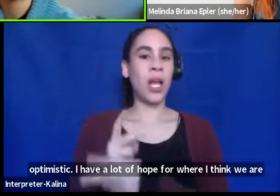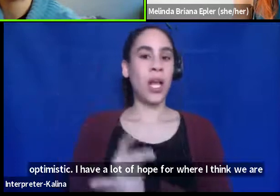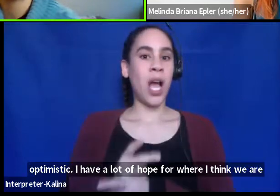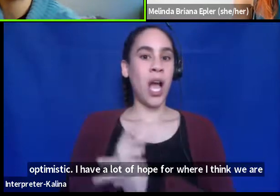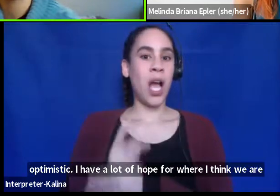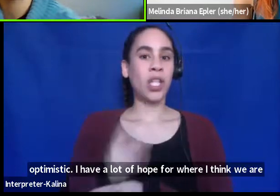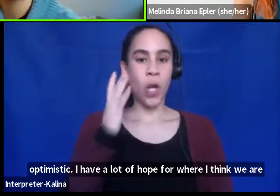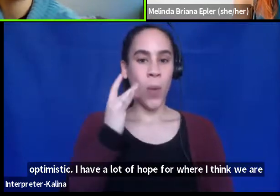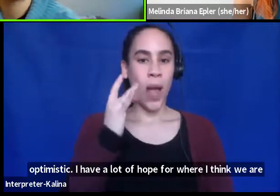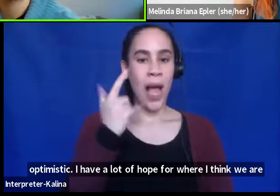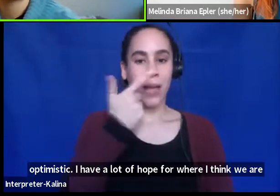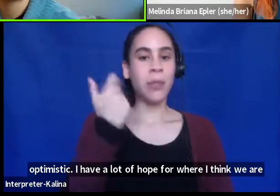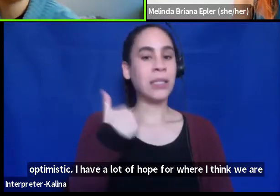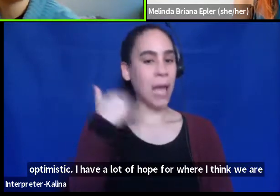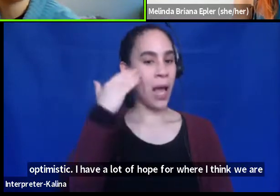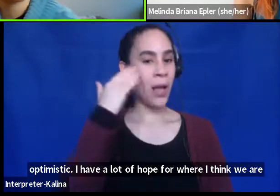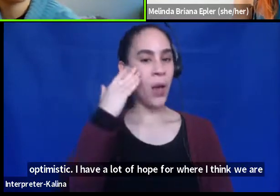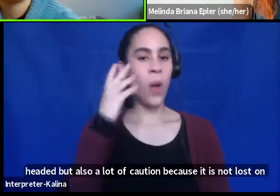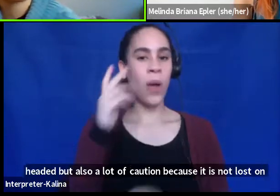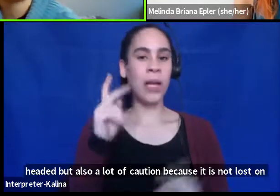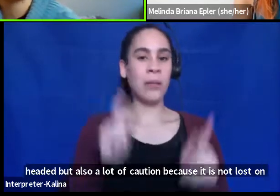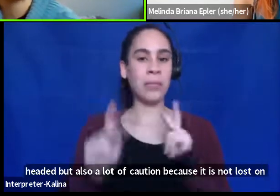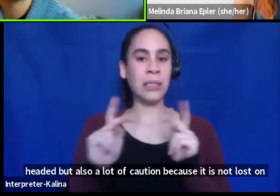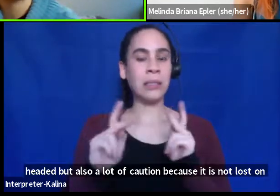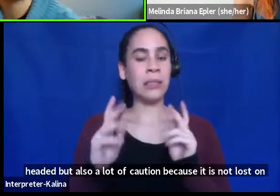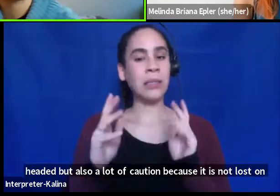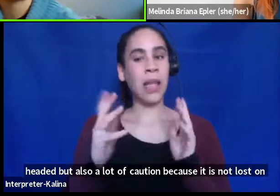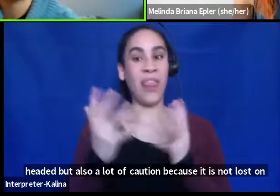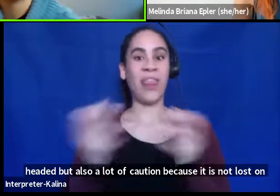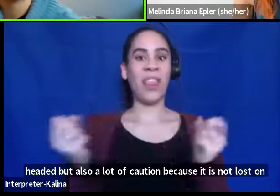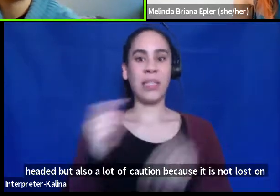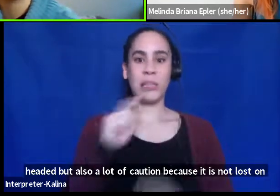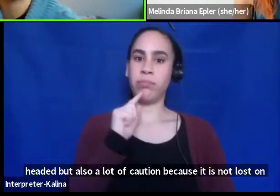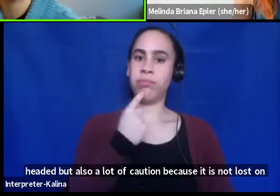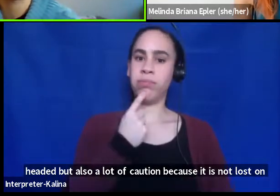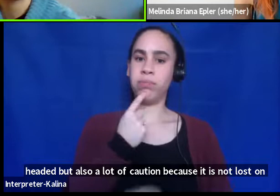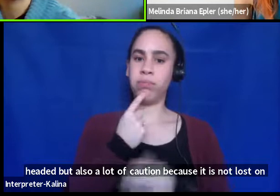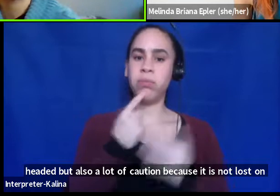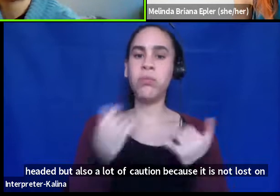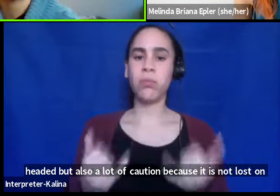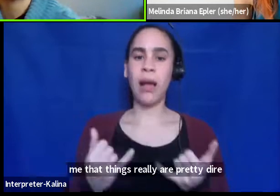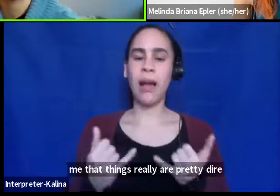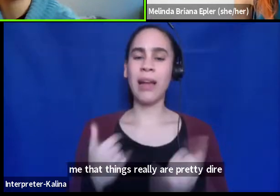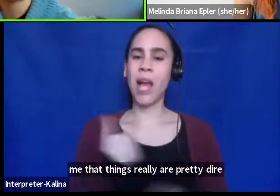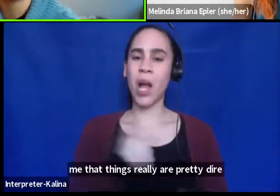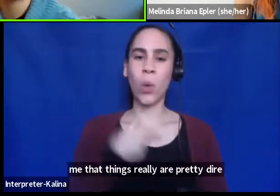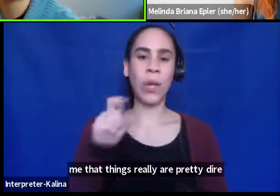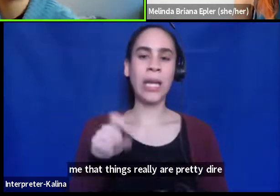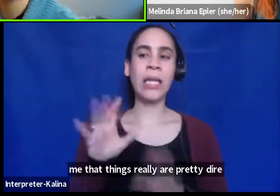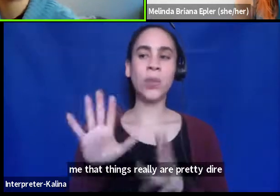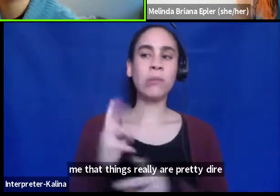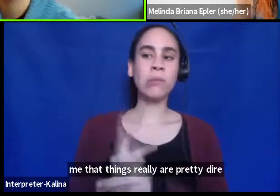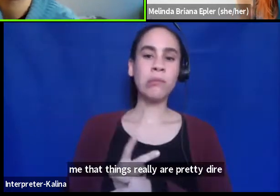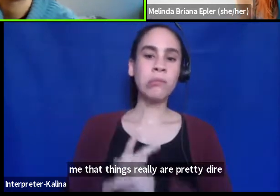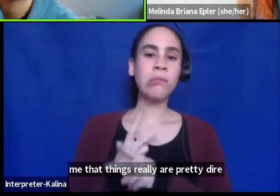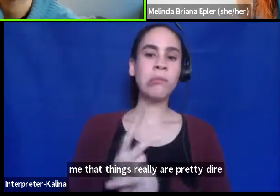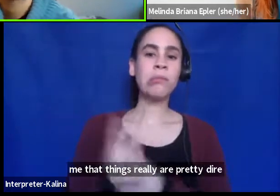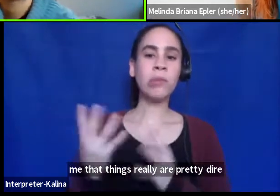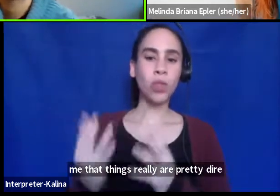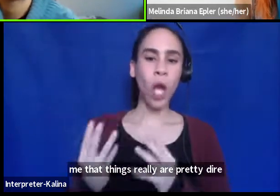me that things really are pretty dire, and that I think like we all need to tread lightly and softly and with